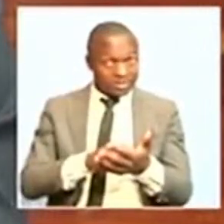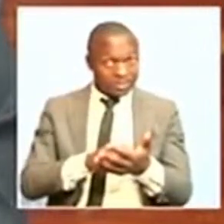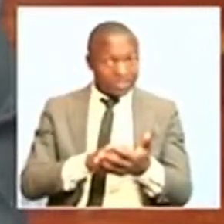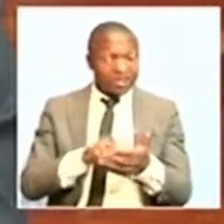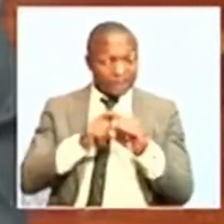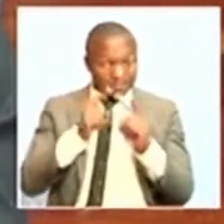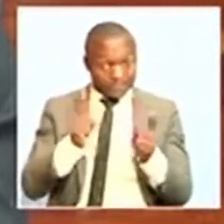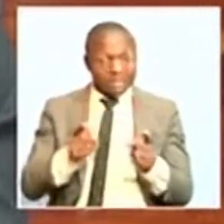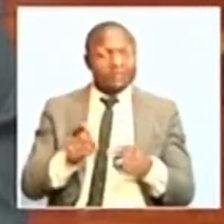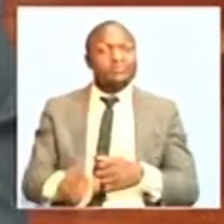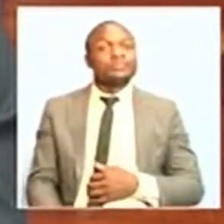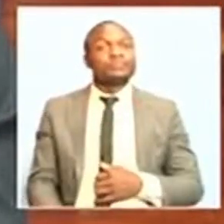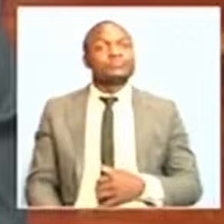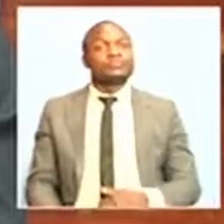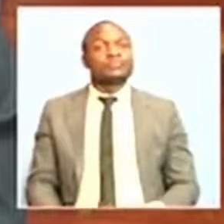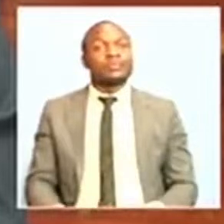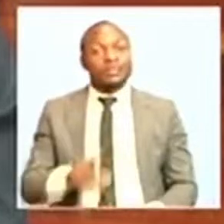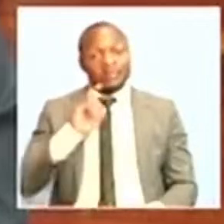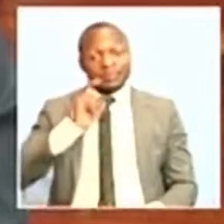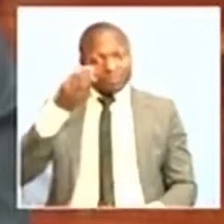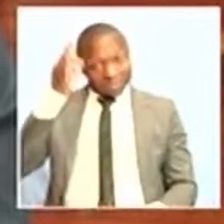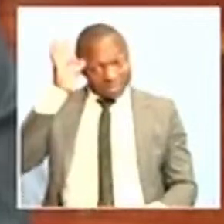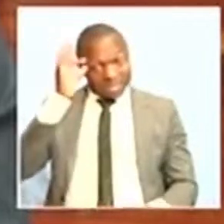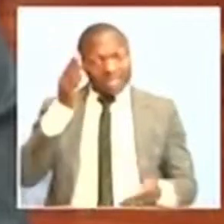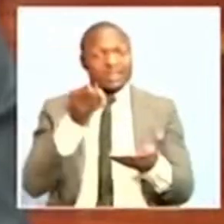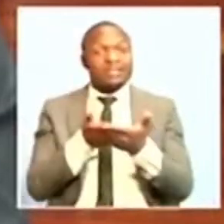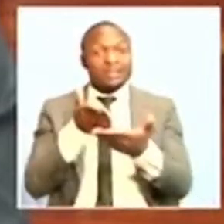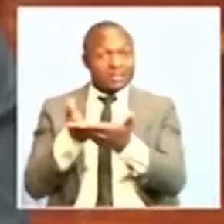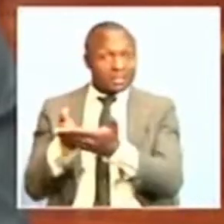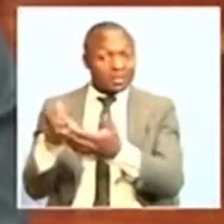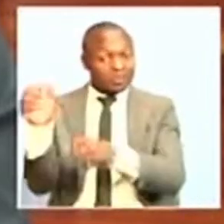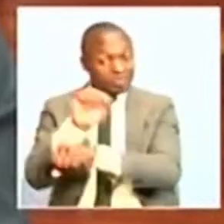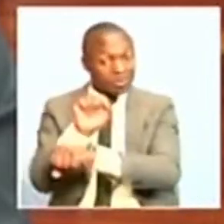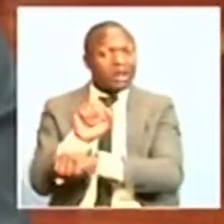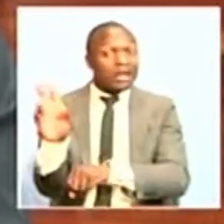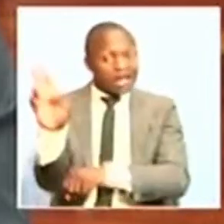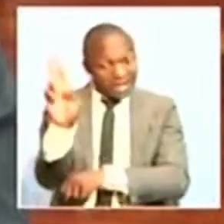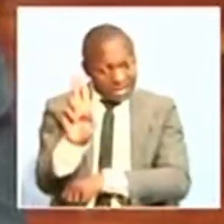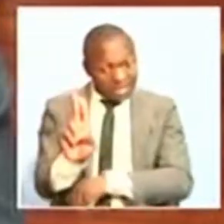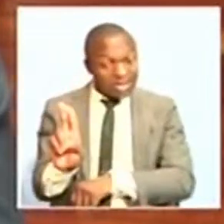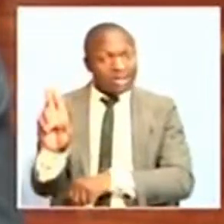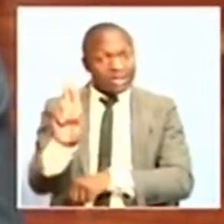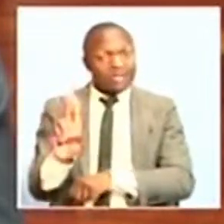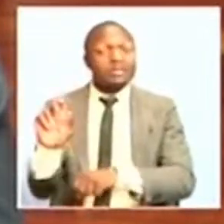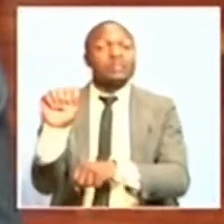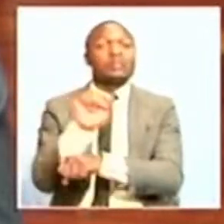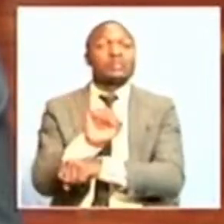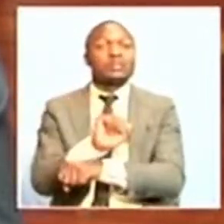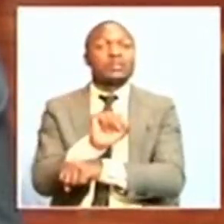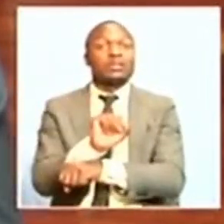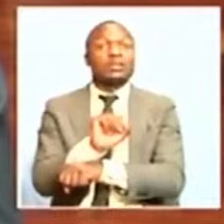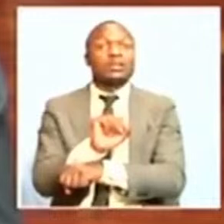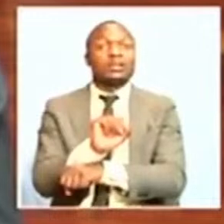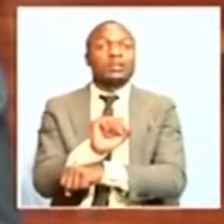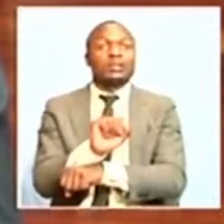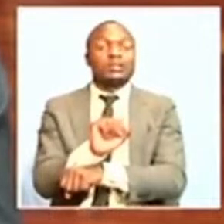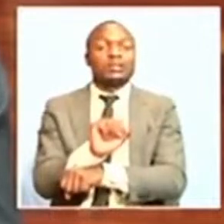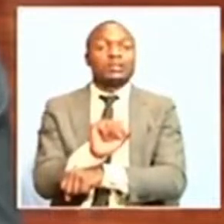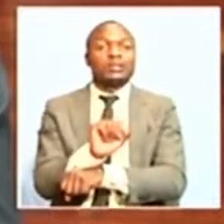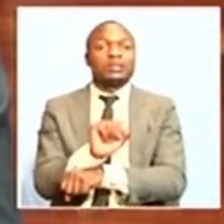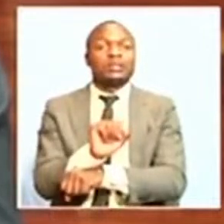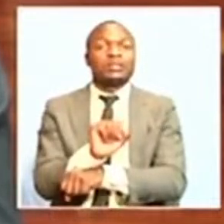you have to take note that these vehicles are using vehicles, the roads which are maintained